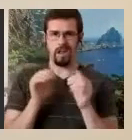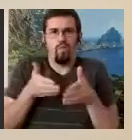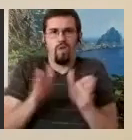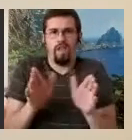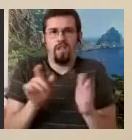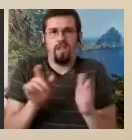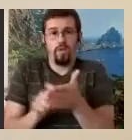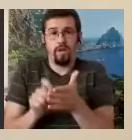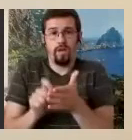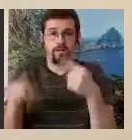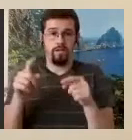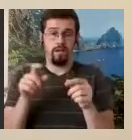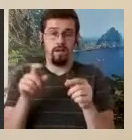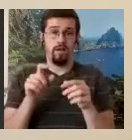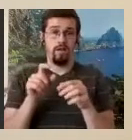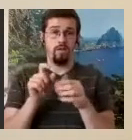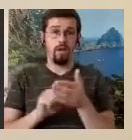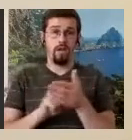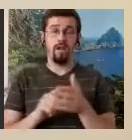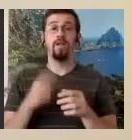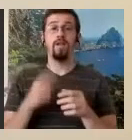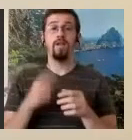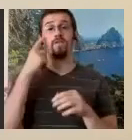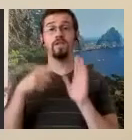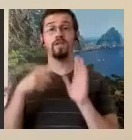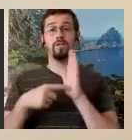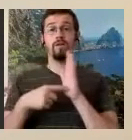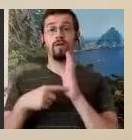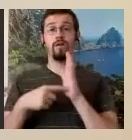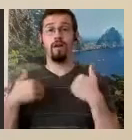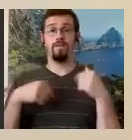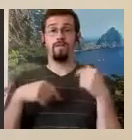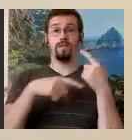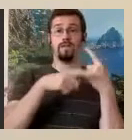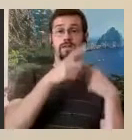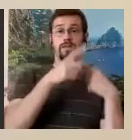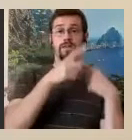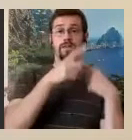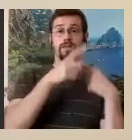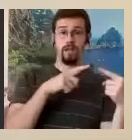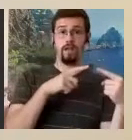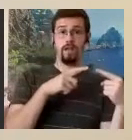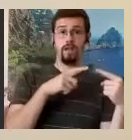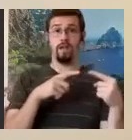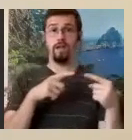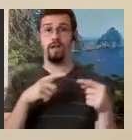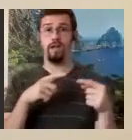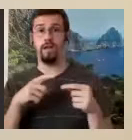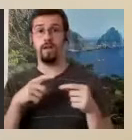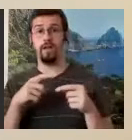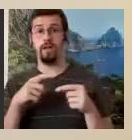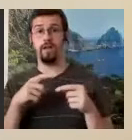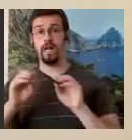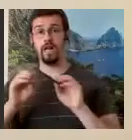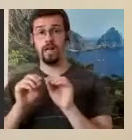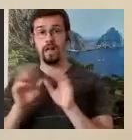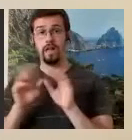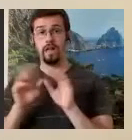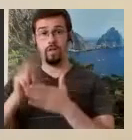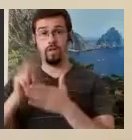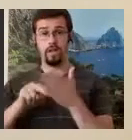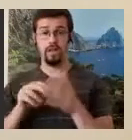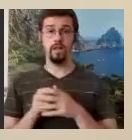a few examples, such as the sign sheesh what. And when you sign this, you just sign